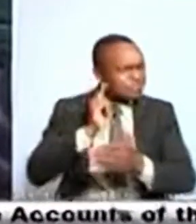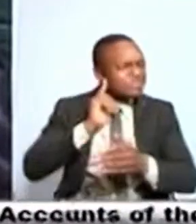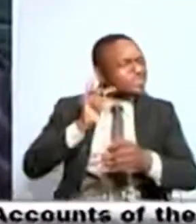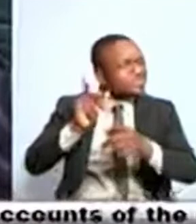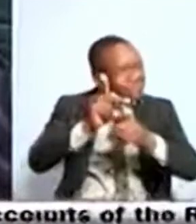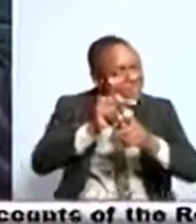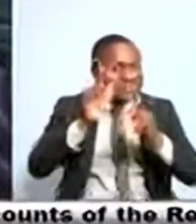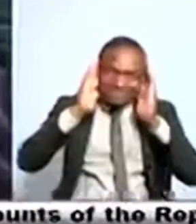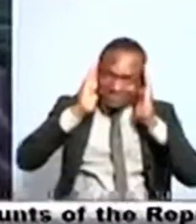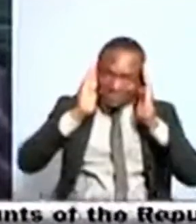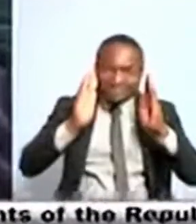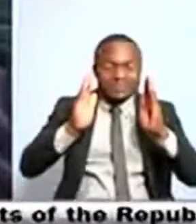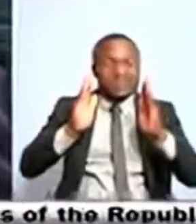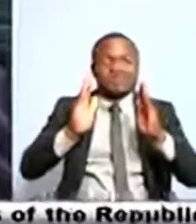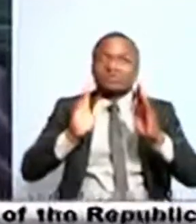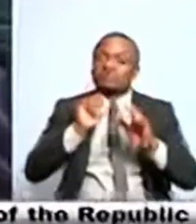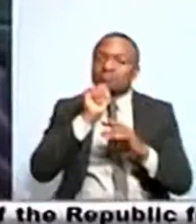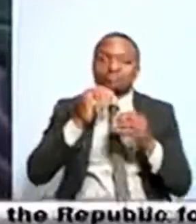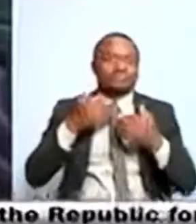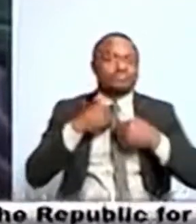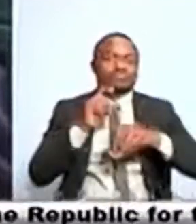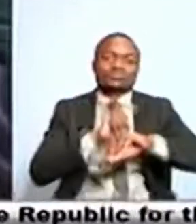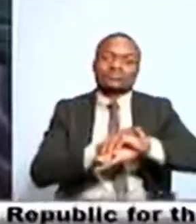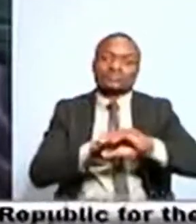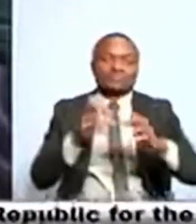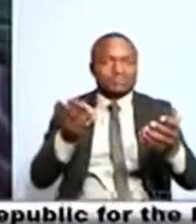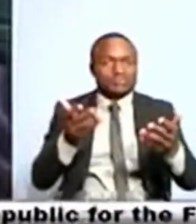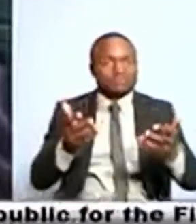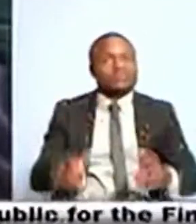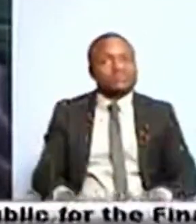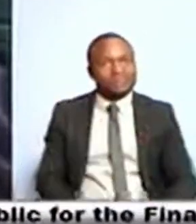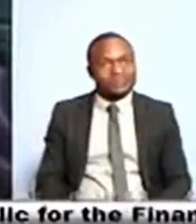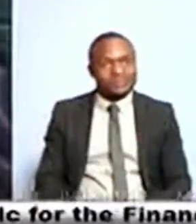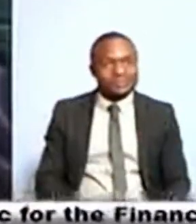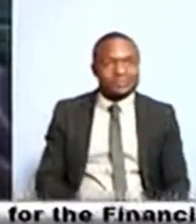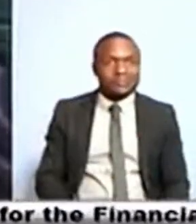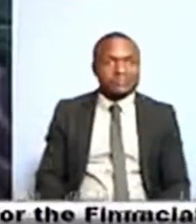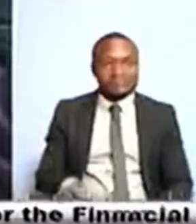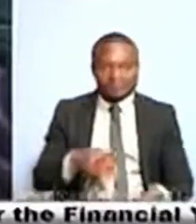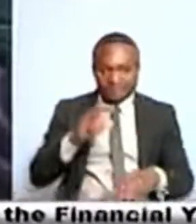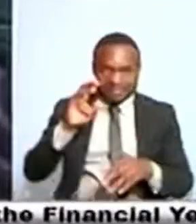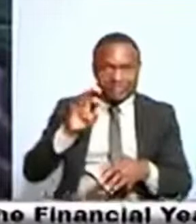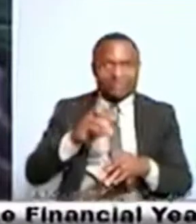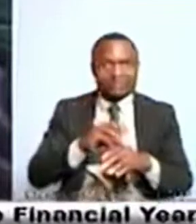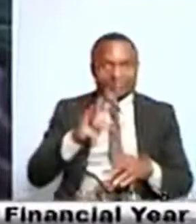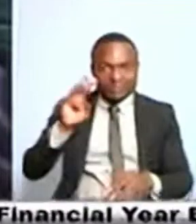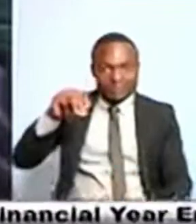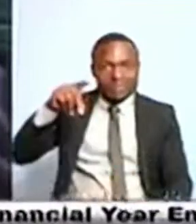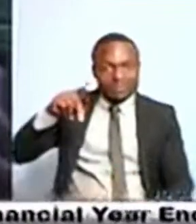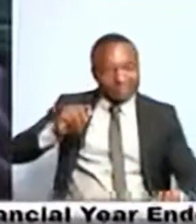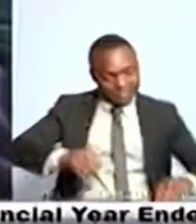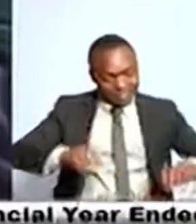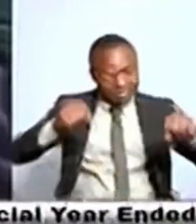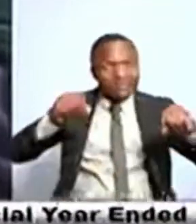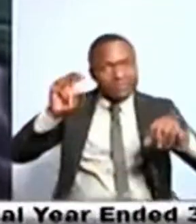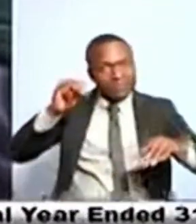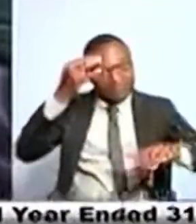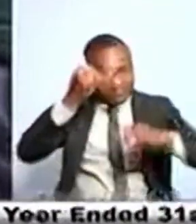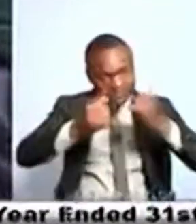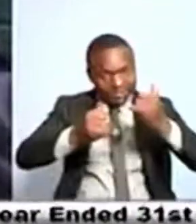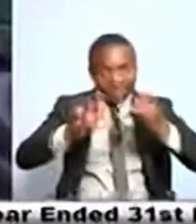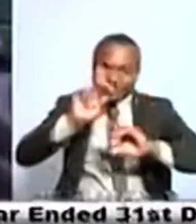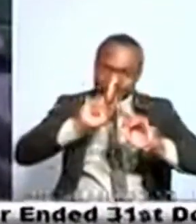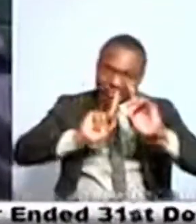So let's leave it. We don't have much time. May the Honorable Member for Bwana Mkubwa wind up